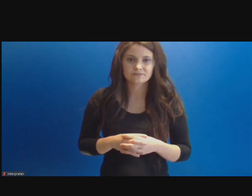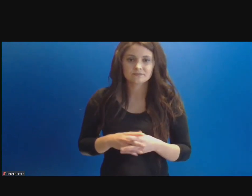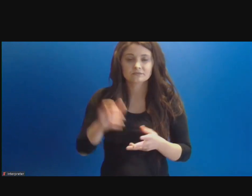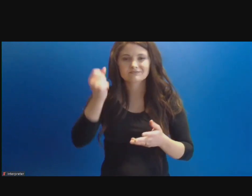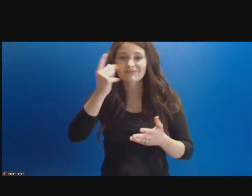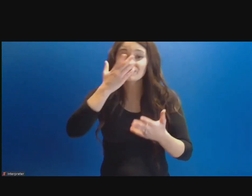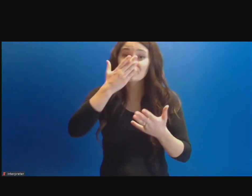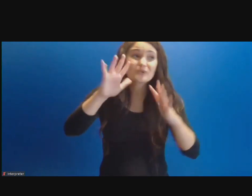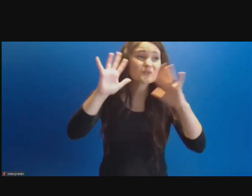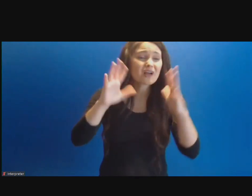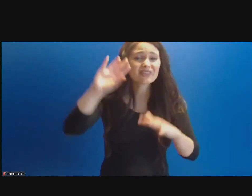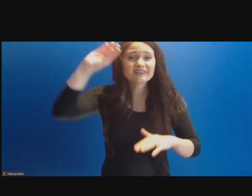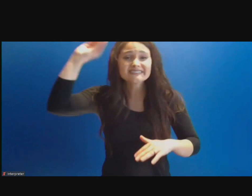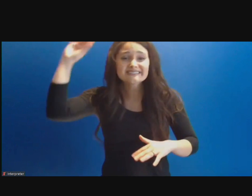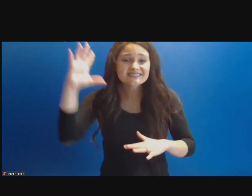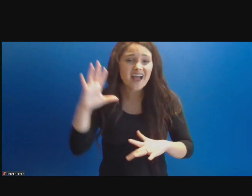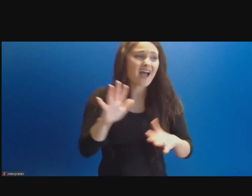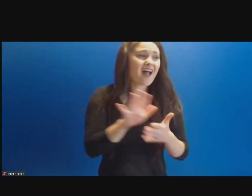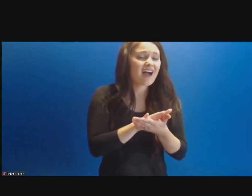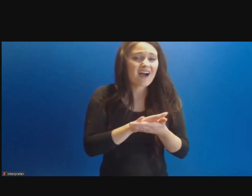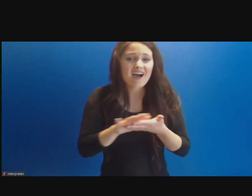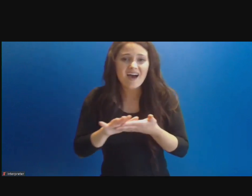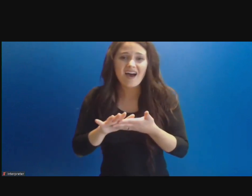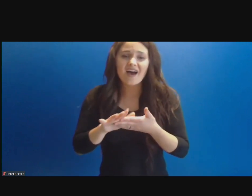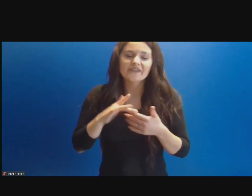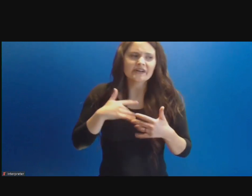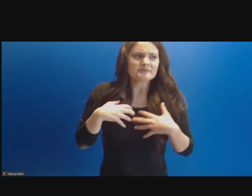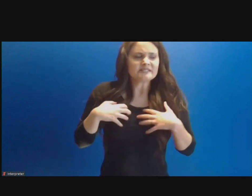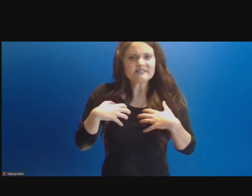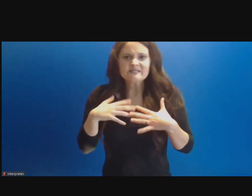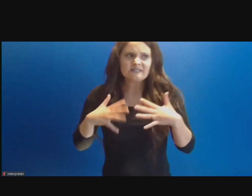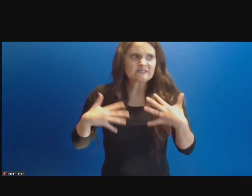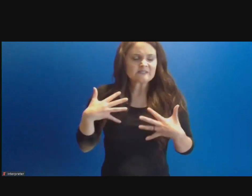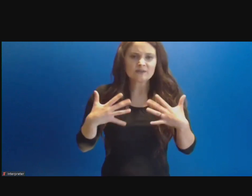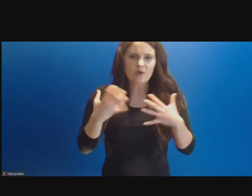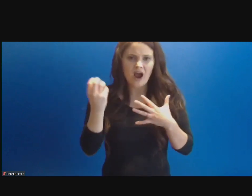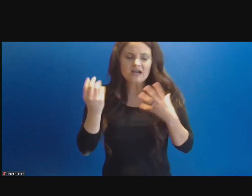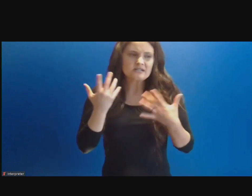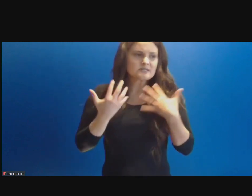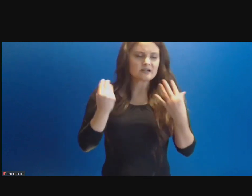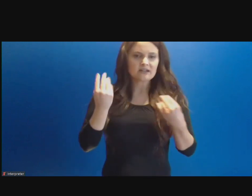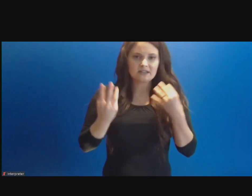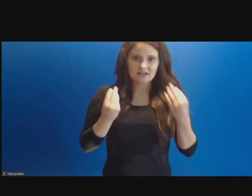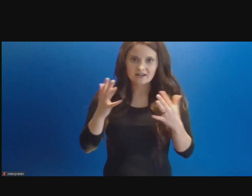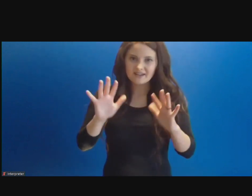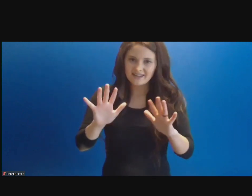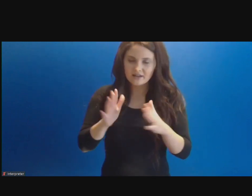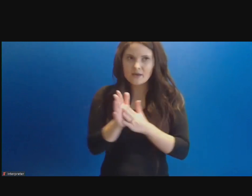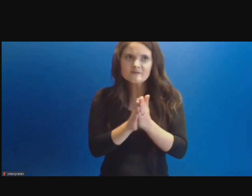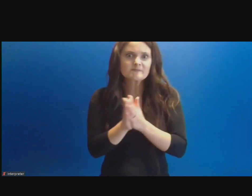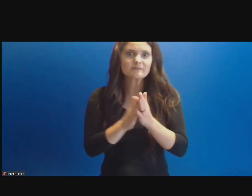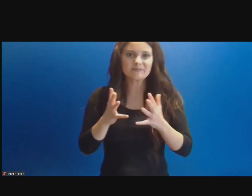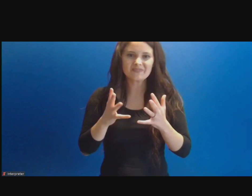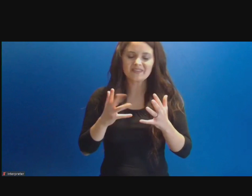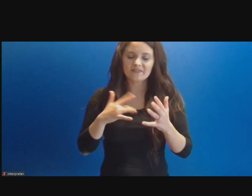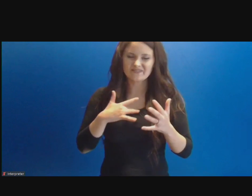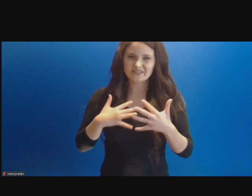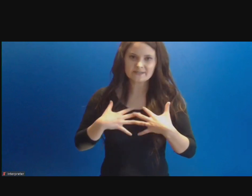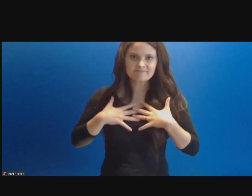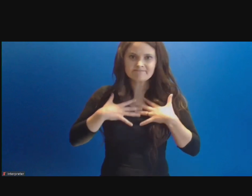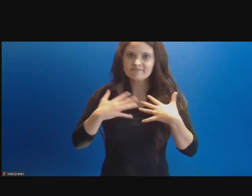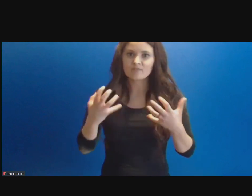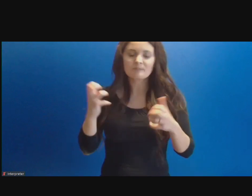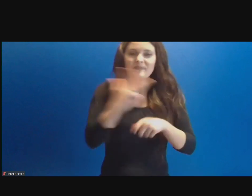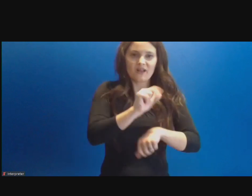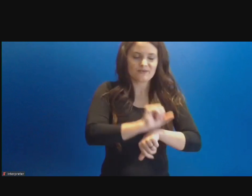weather, our general impatience, and maybe a little bit of our West Texas entrepreneurial spirit, gives us this urge to go back